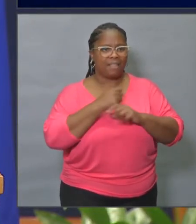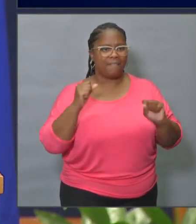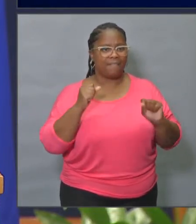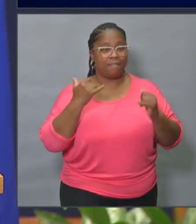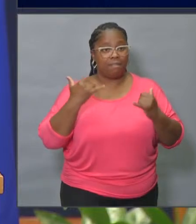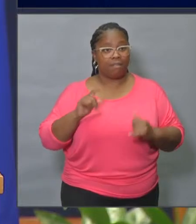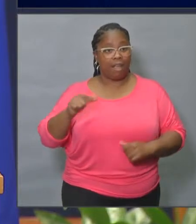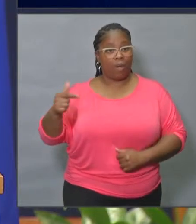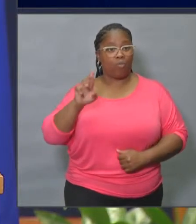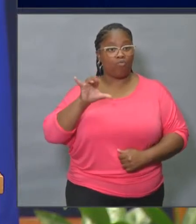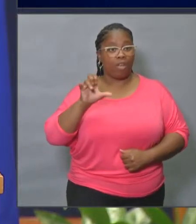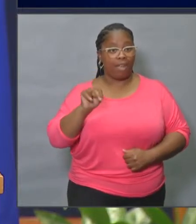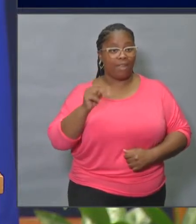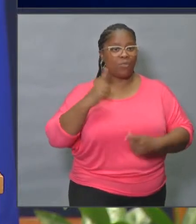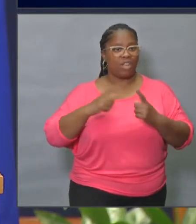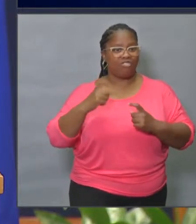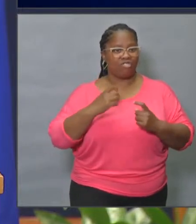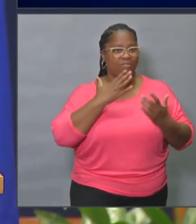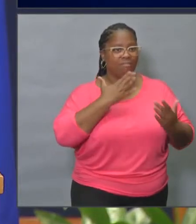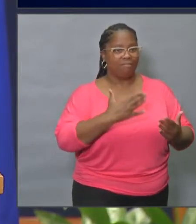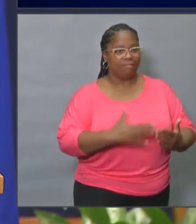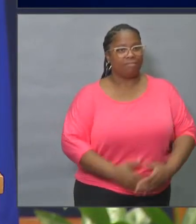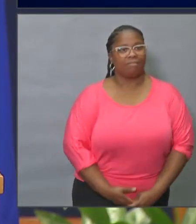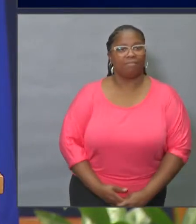over to Ryan for questions. Thank you.